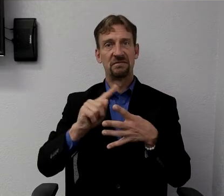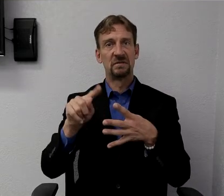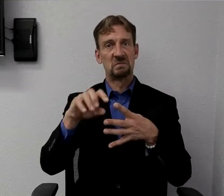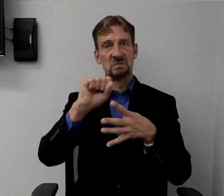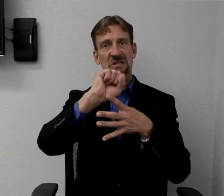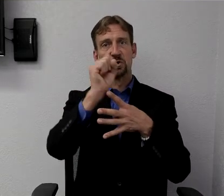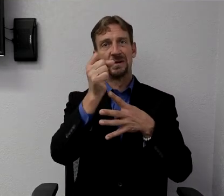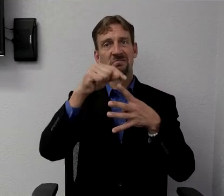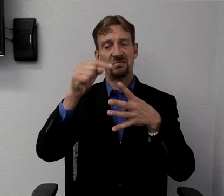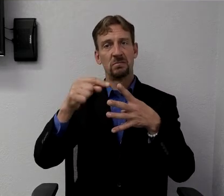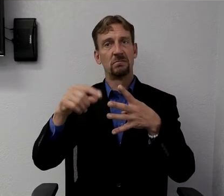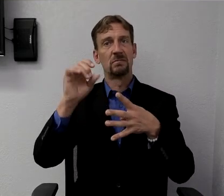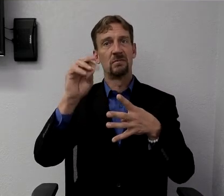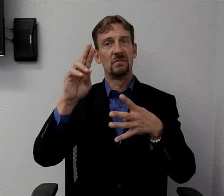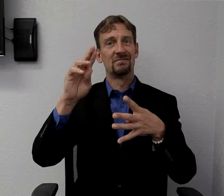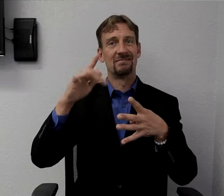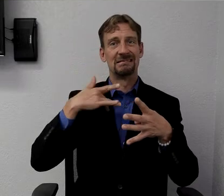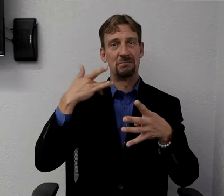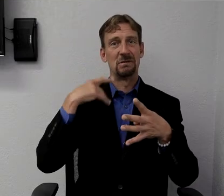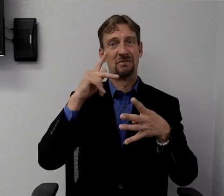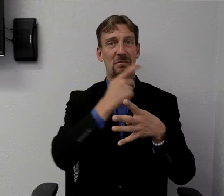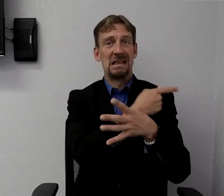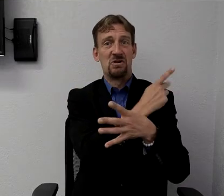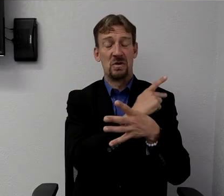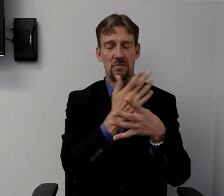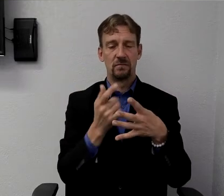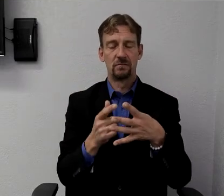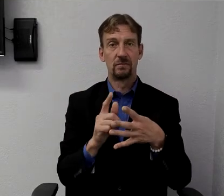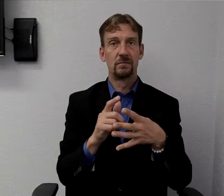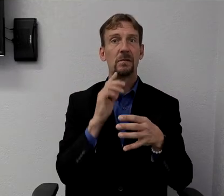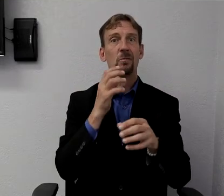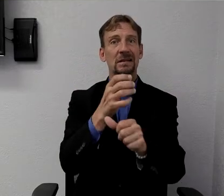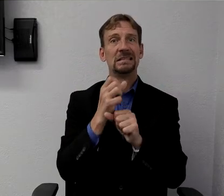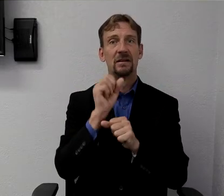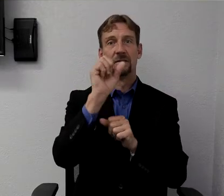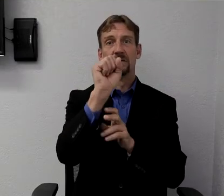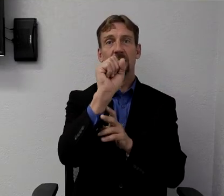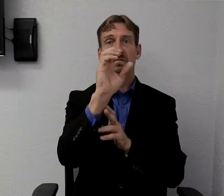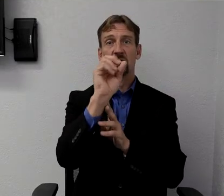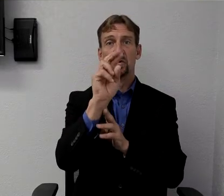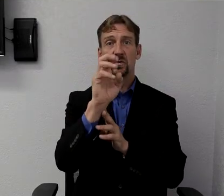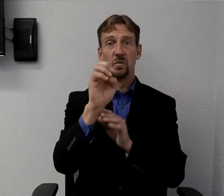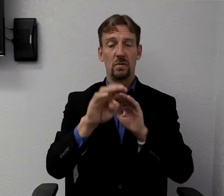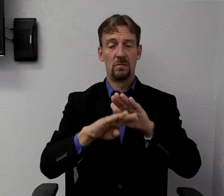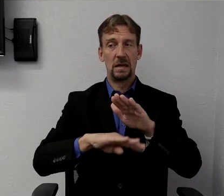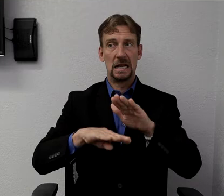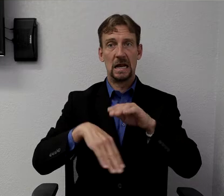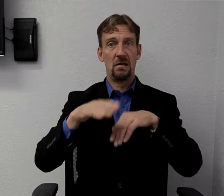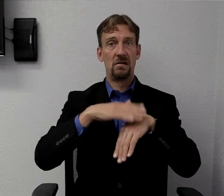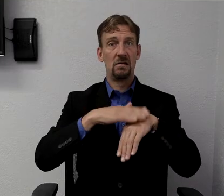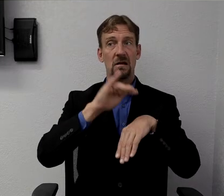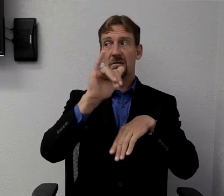patient, and they receive a score based on that condition, and oftentimes they're